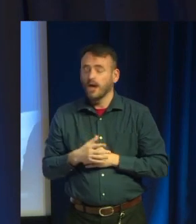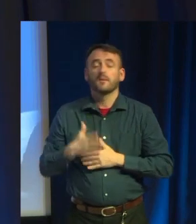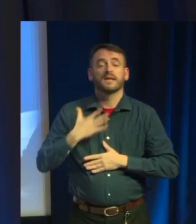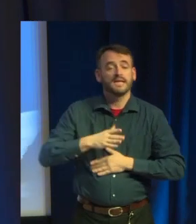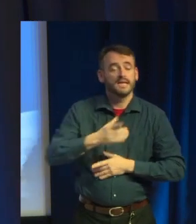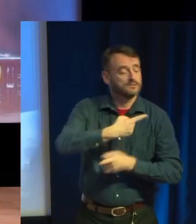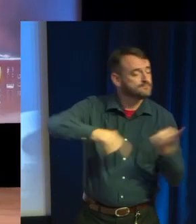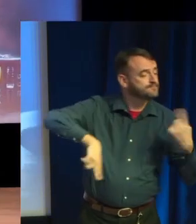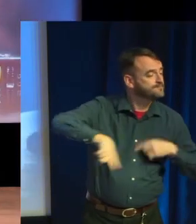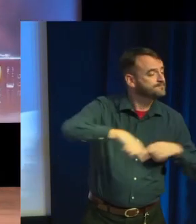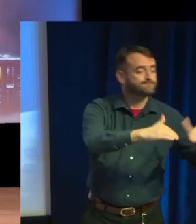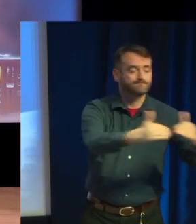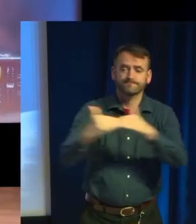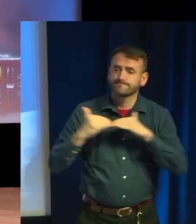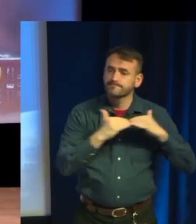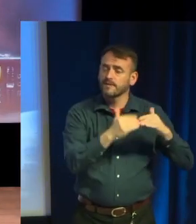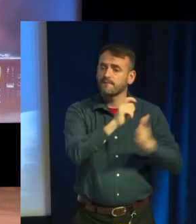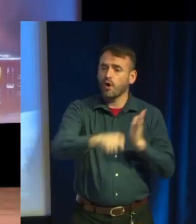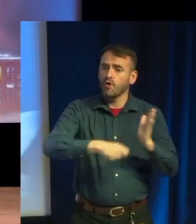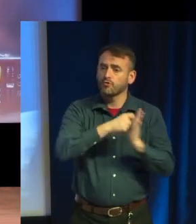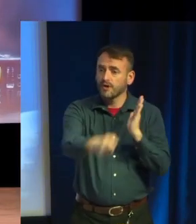a referendum. And